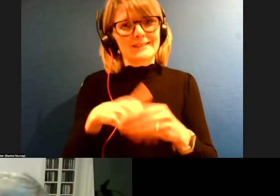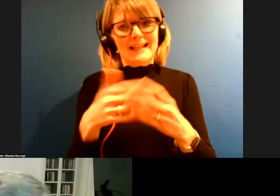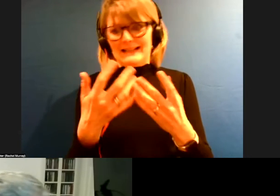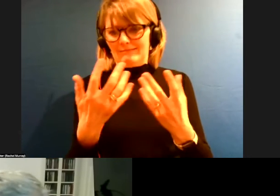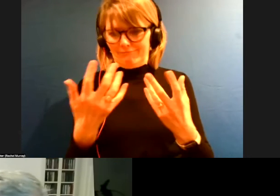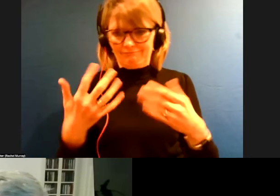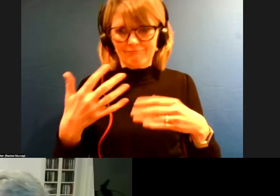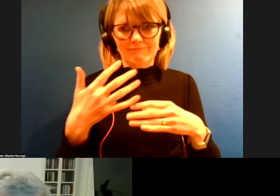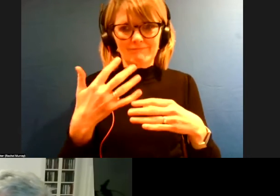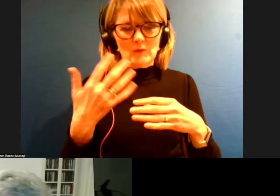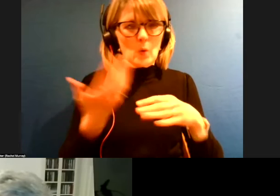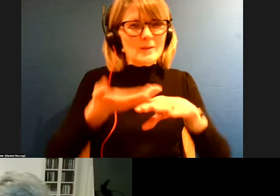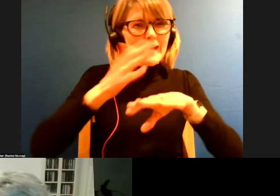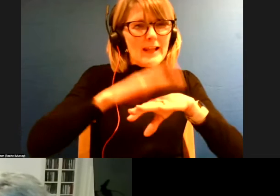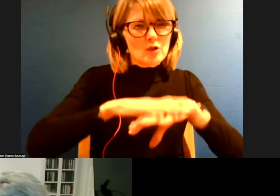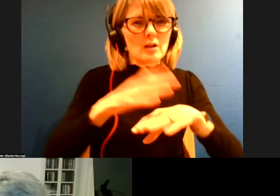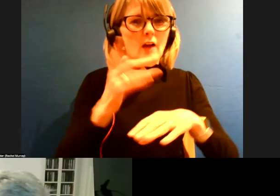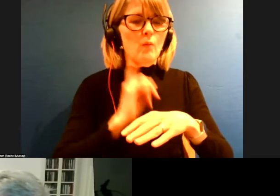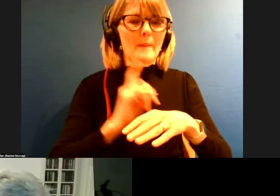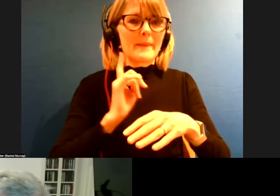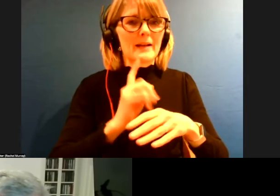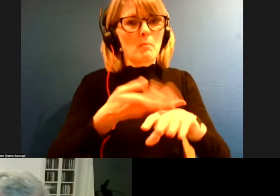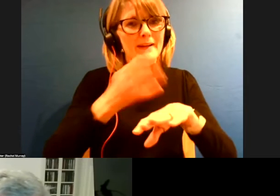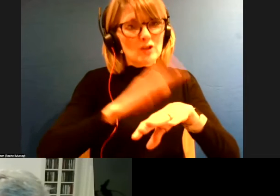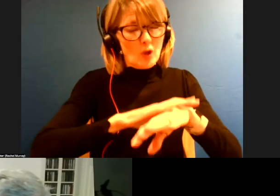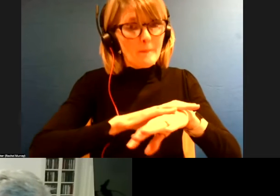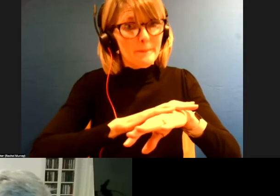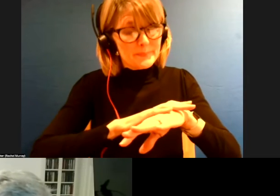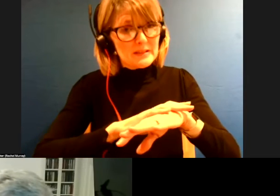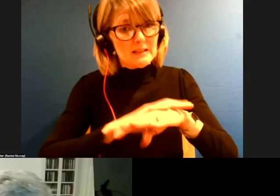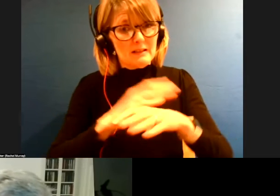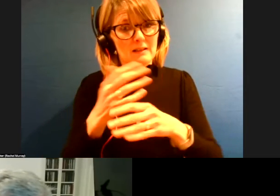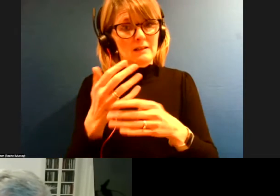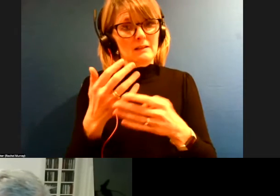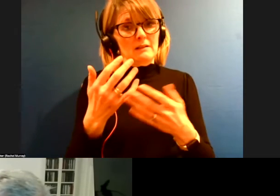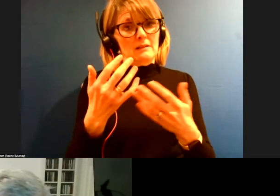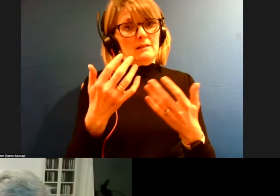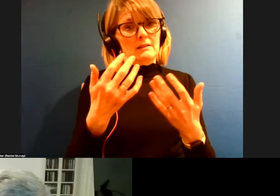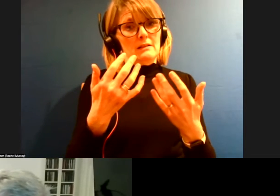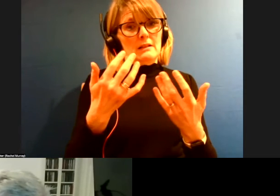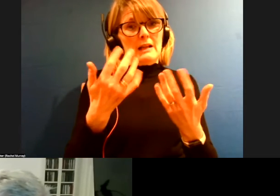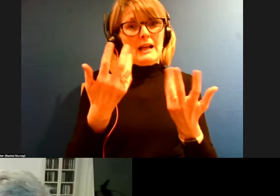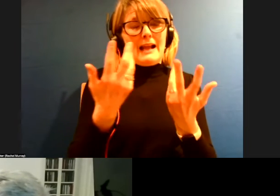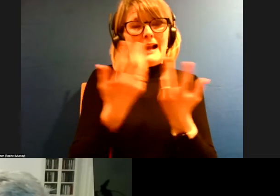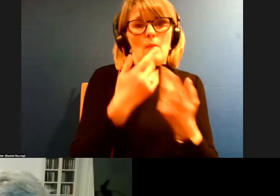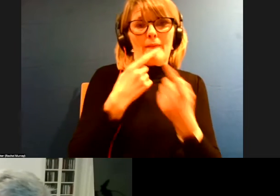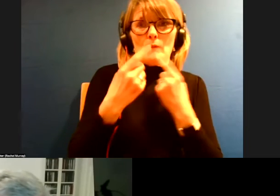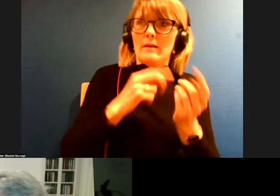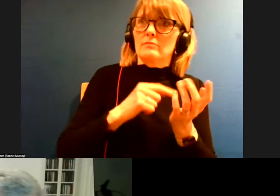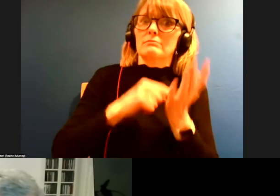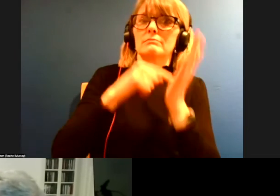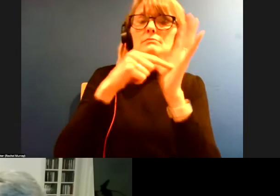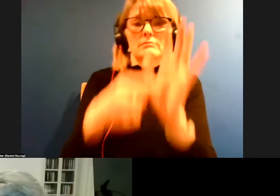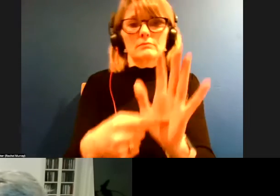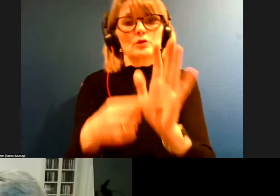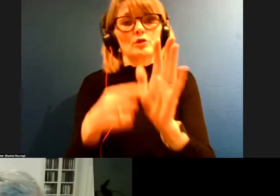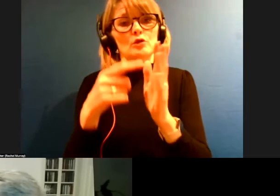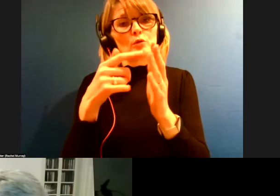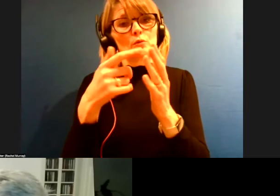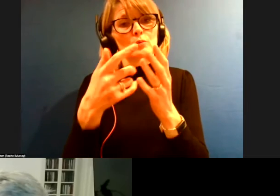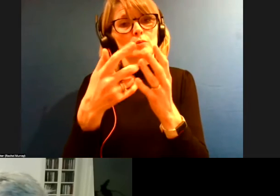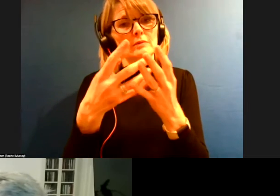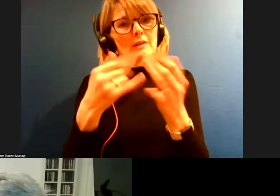gather what was said and present it back to the synod in a form that they recognized and reimagined how they would